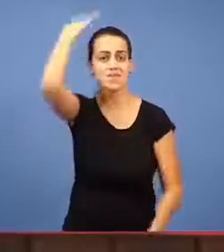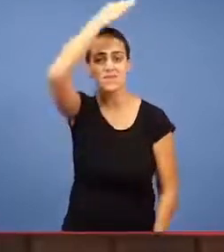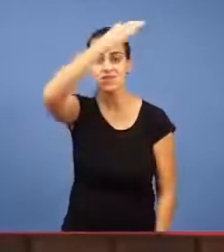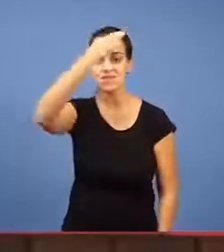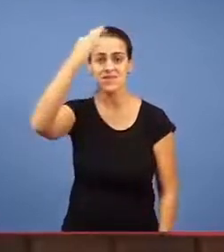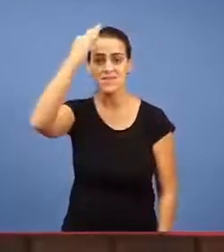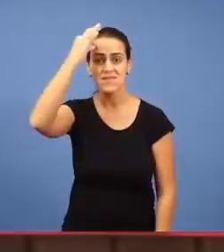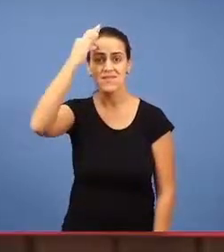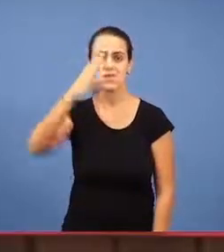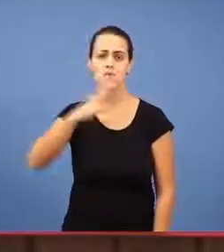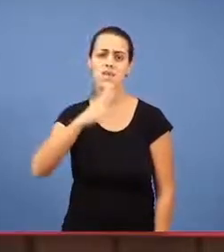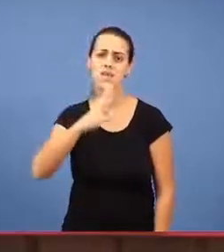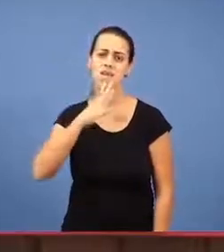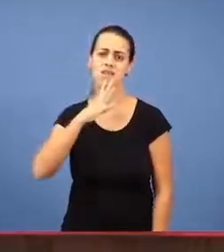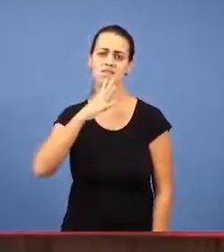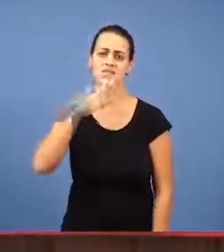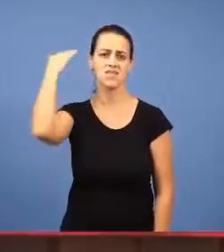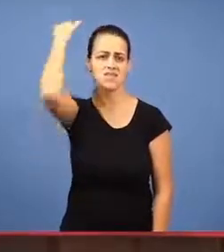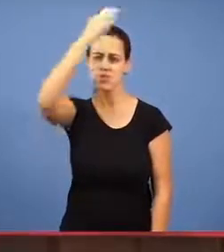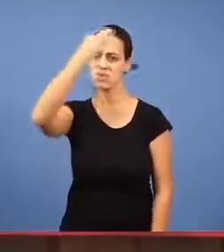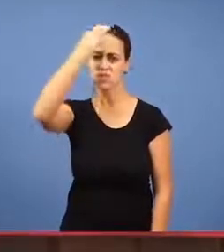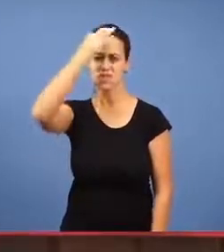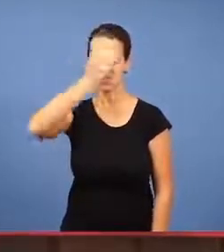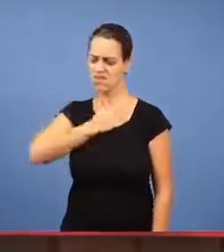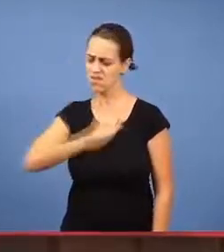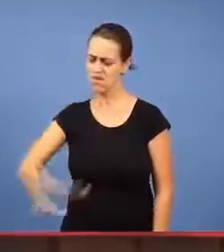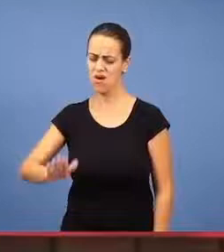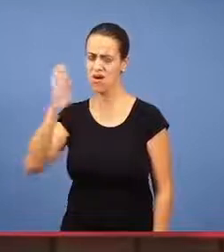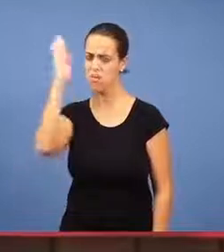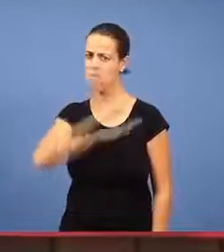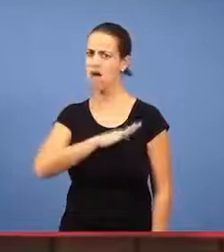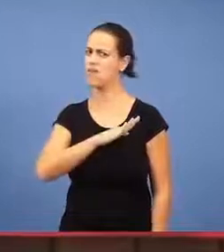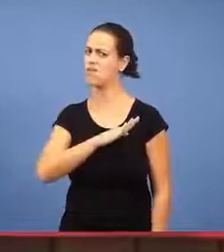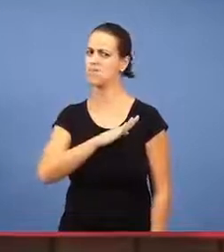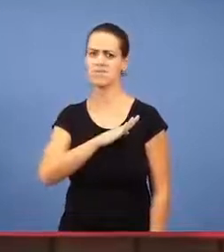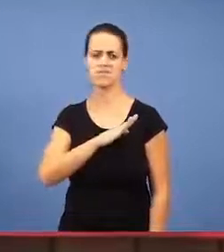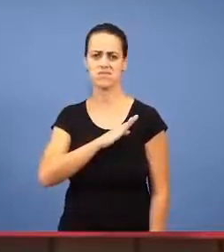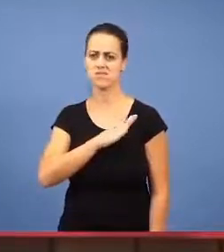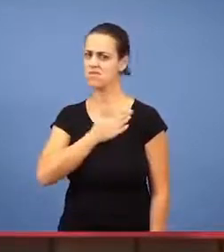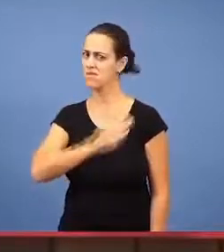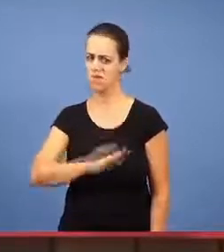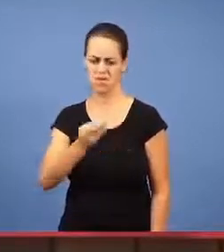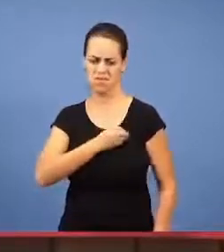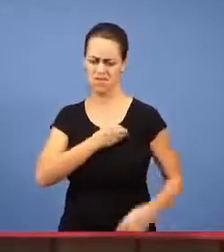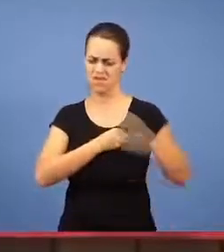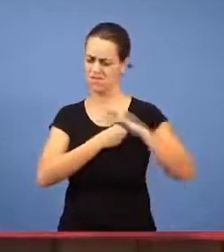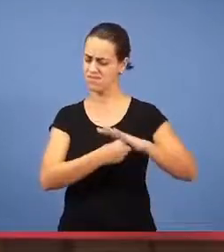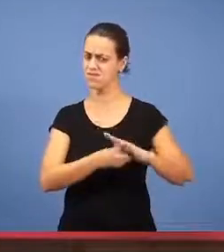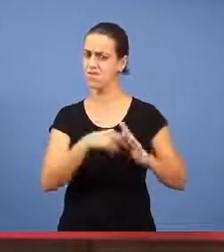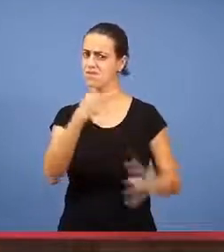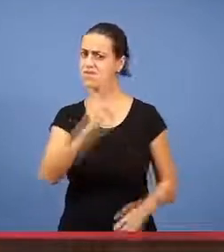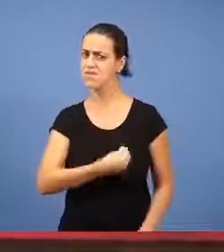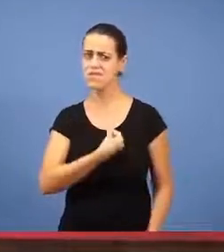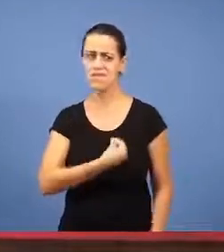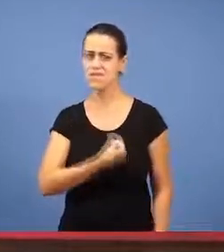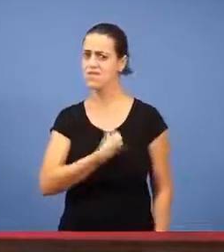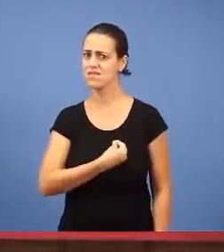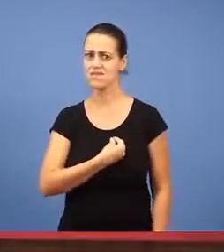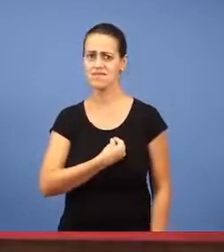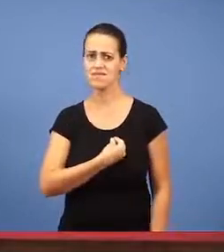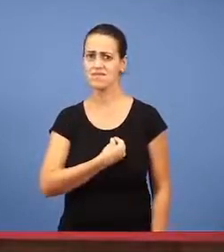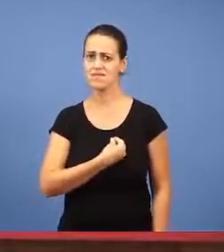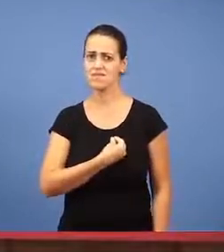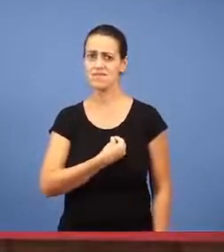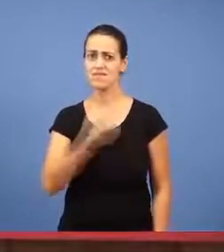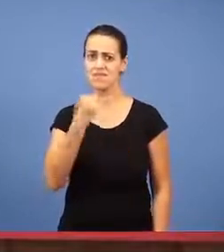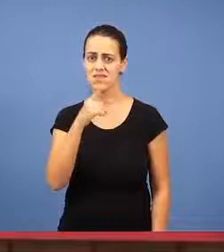Because the Holy Spirit is not accessory to the anger, the evil that is